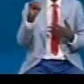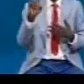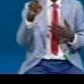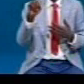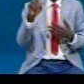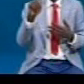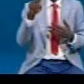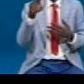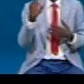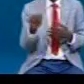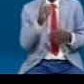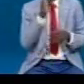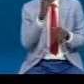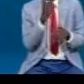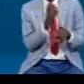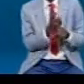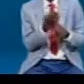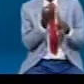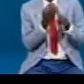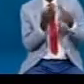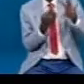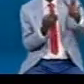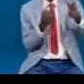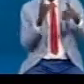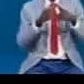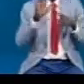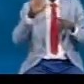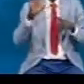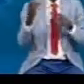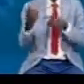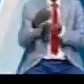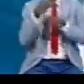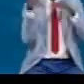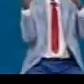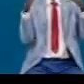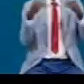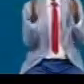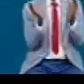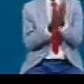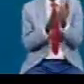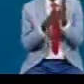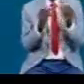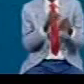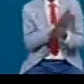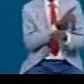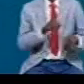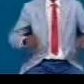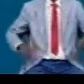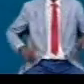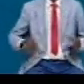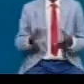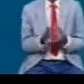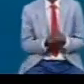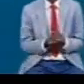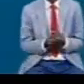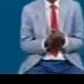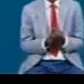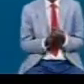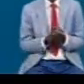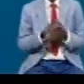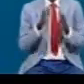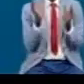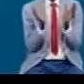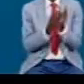maximum 5 days since then. Praise ye the Lord. Hallelujah. Praise